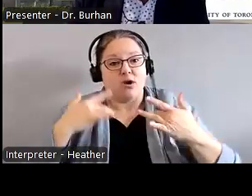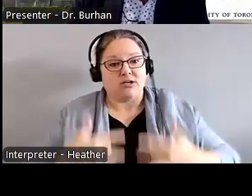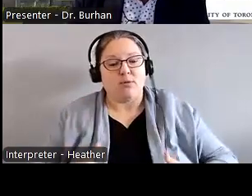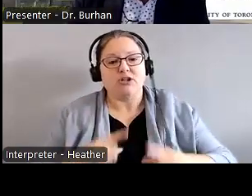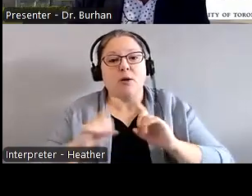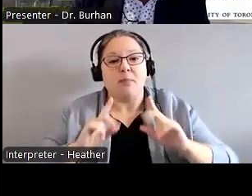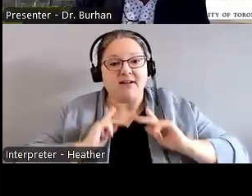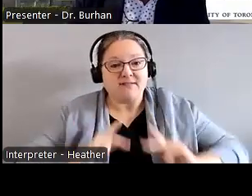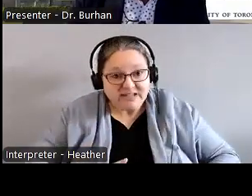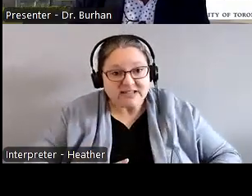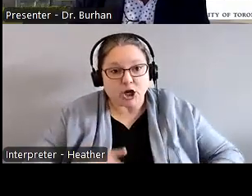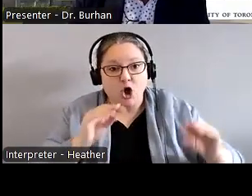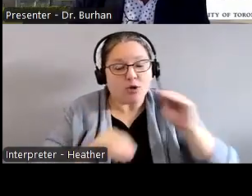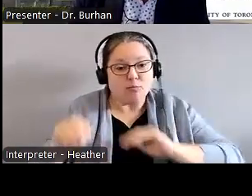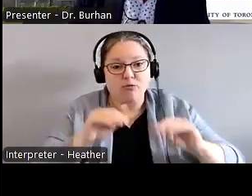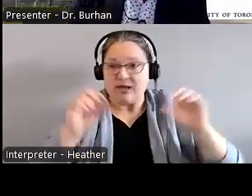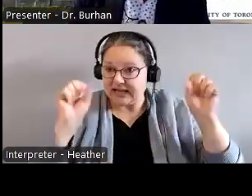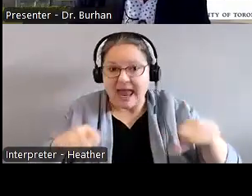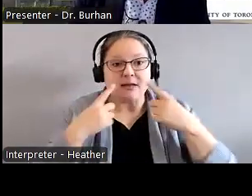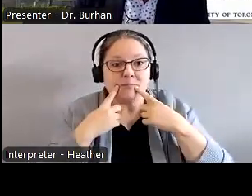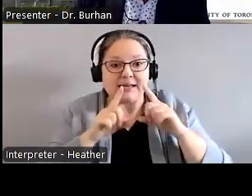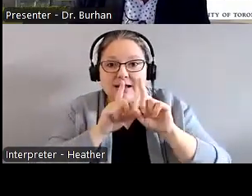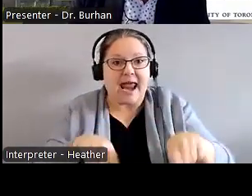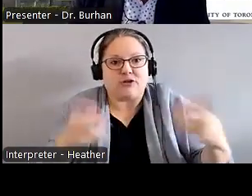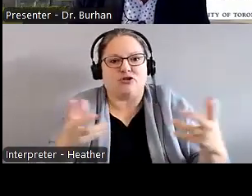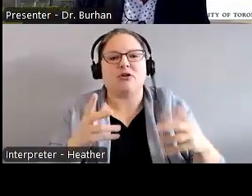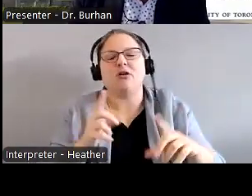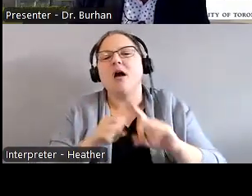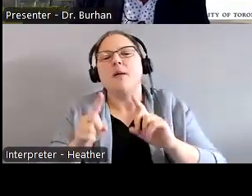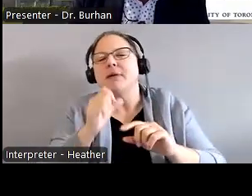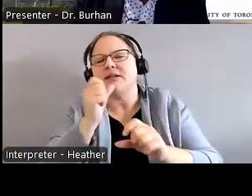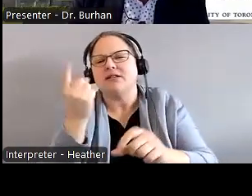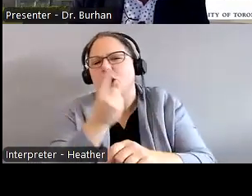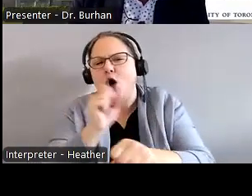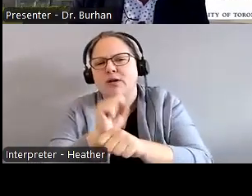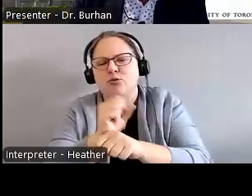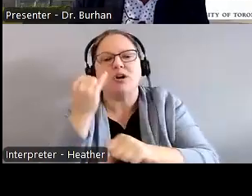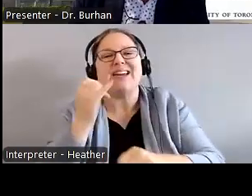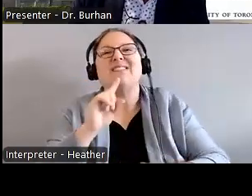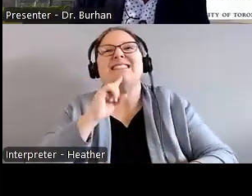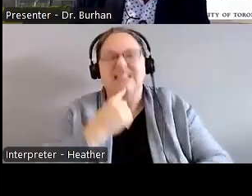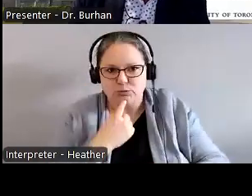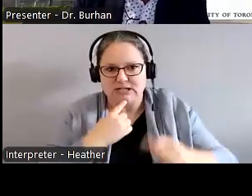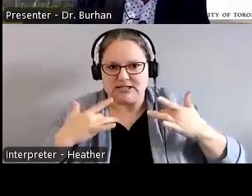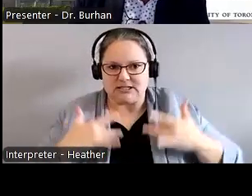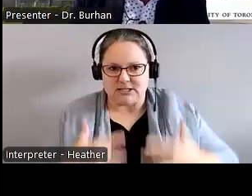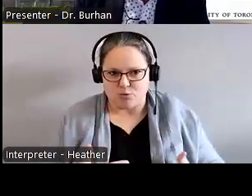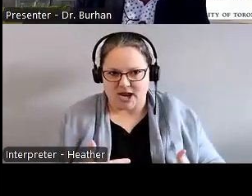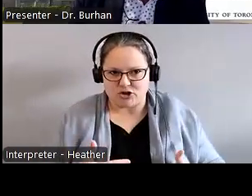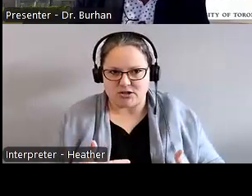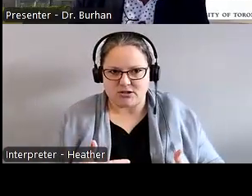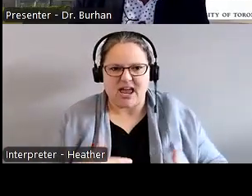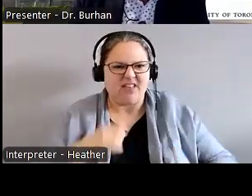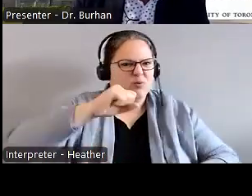physical activation can be an answer, except it's not adequate when somebody has severe depression resistant to